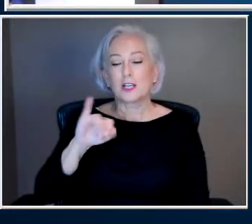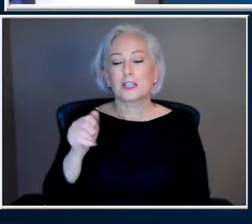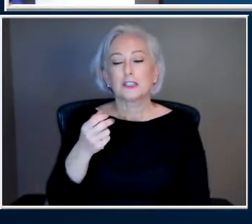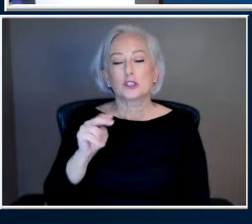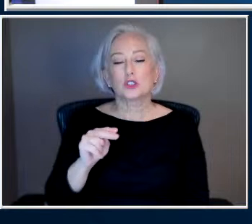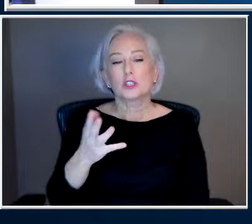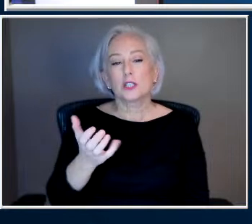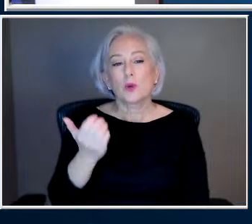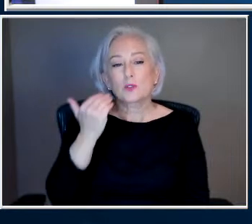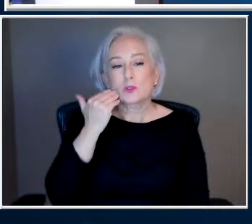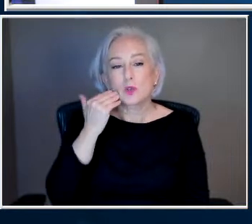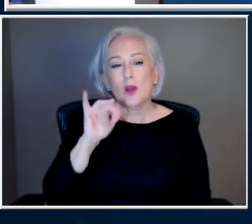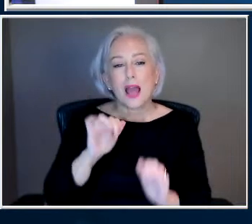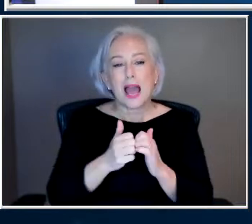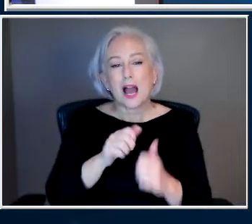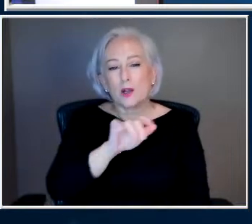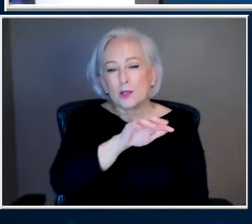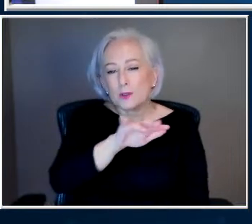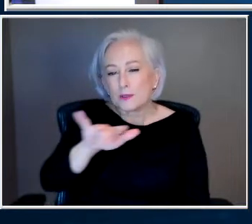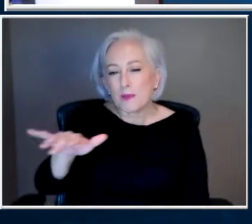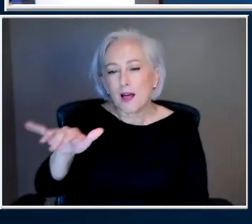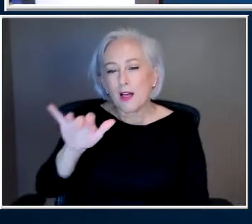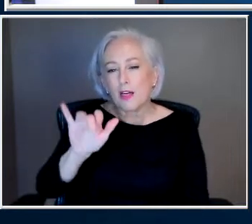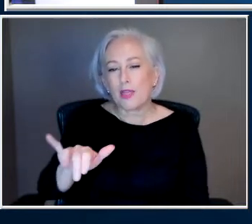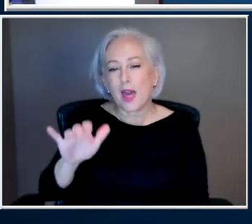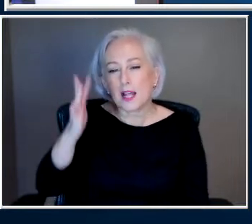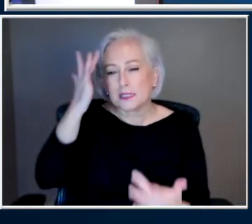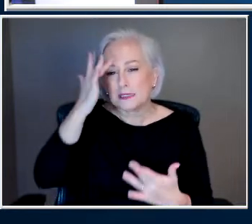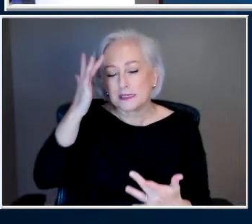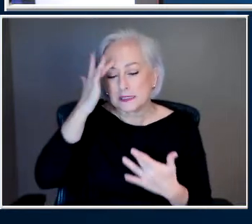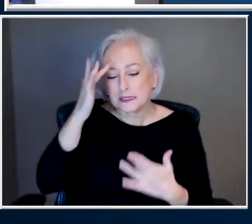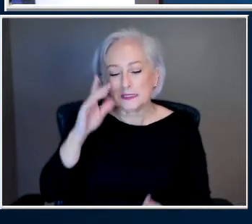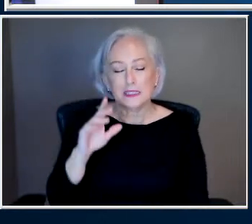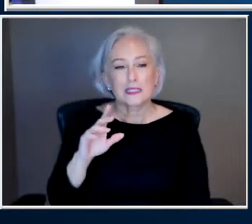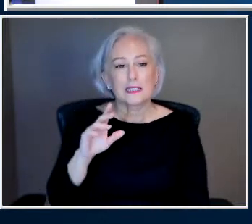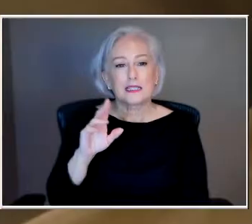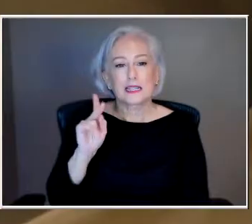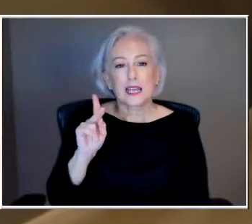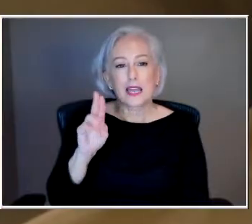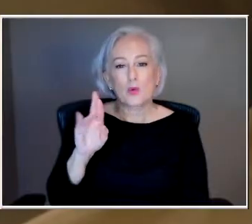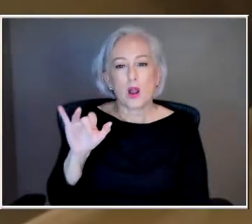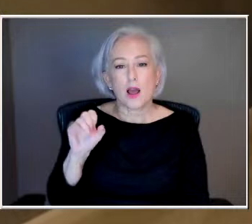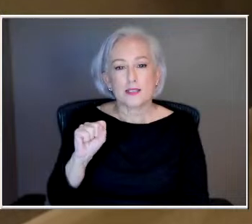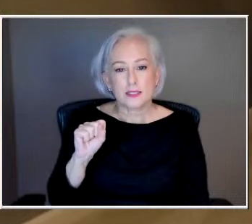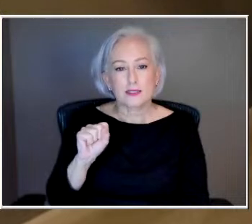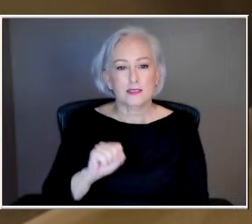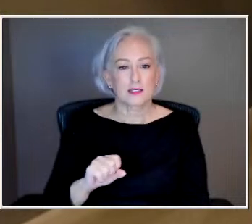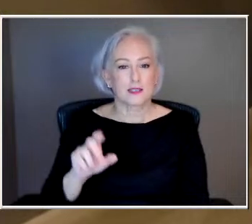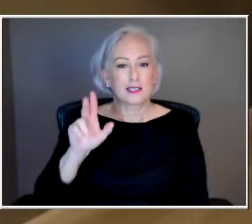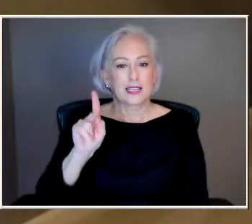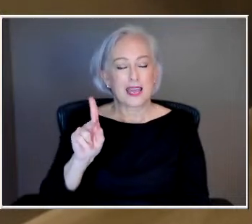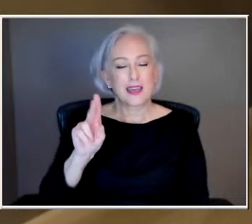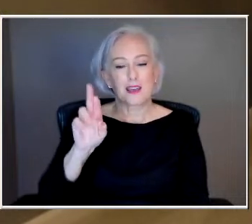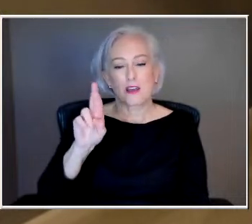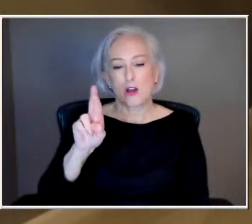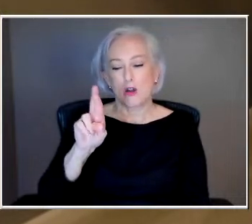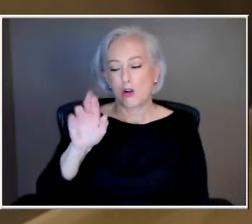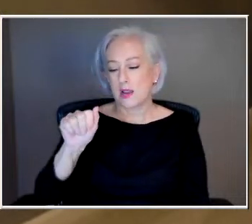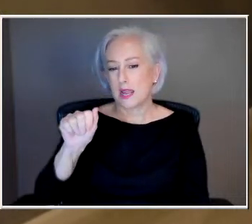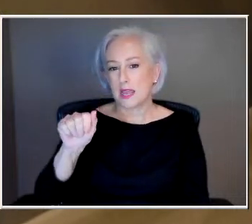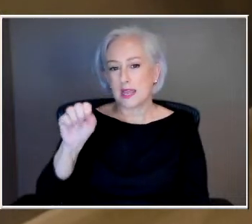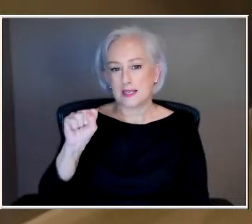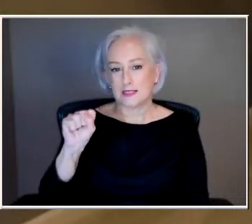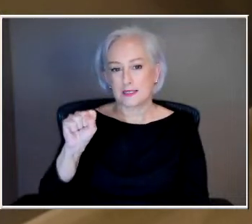the mutation you were talking about, KRAS? Yeah, so that would be KRAS,